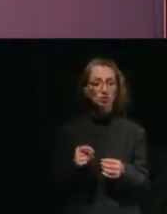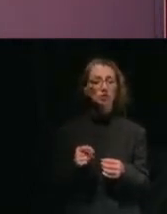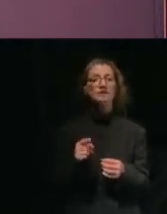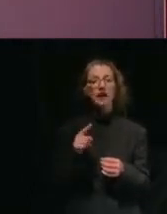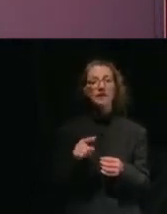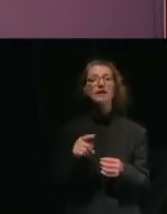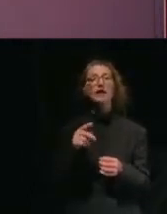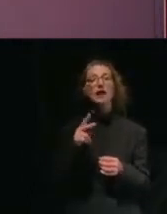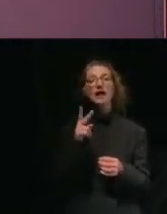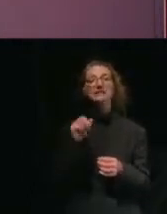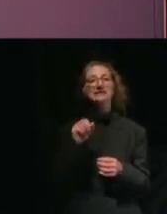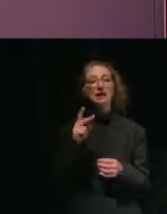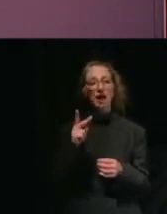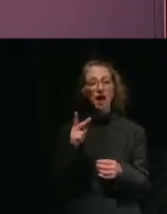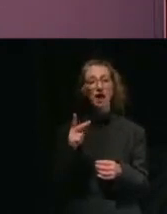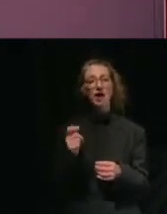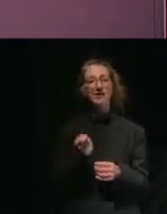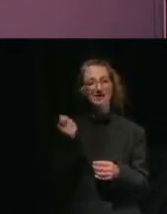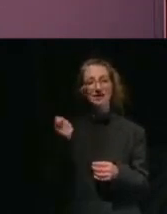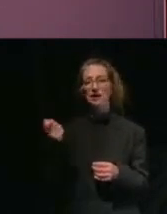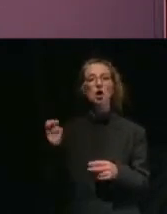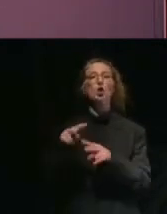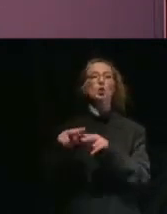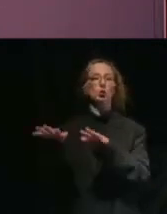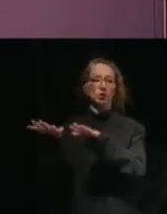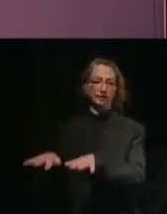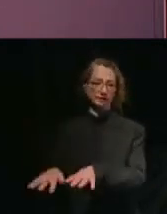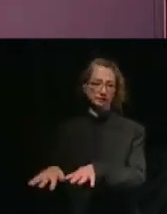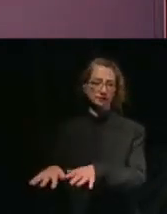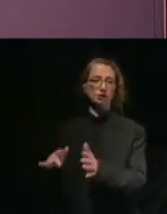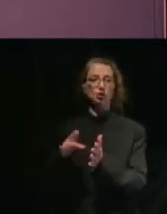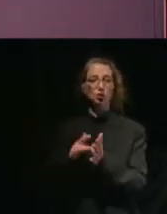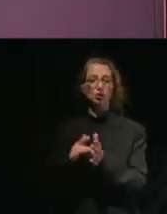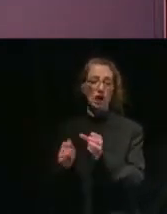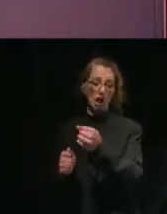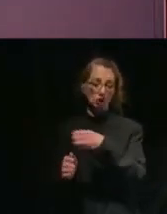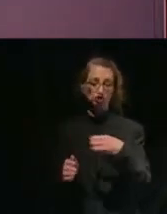when they're hybridly employed, generally they are not part of the KSK